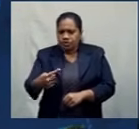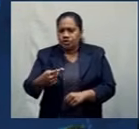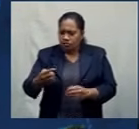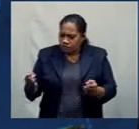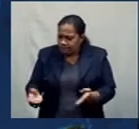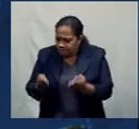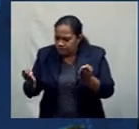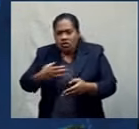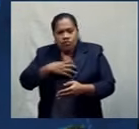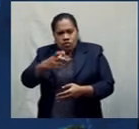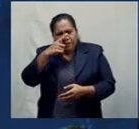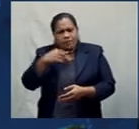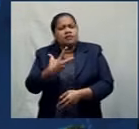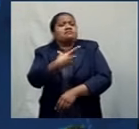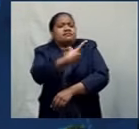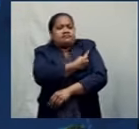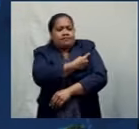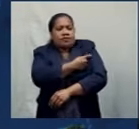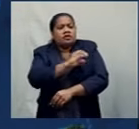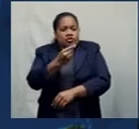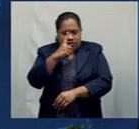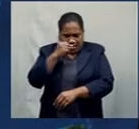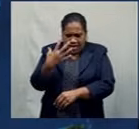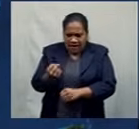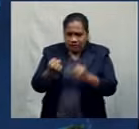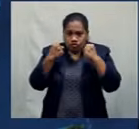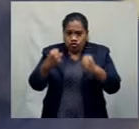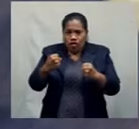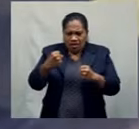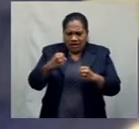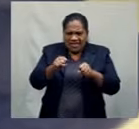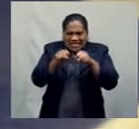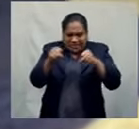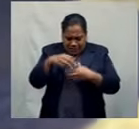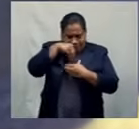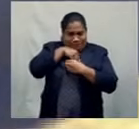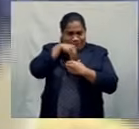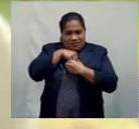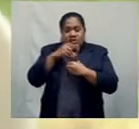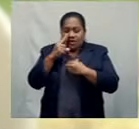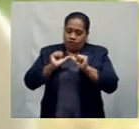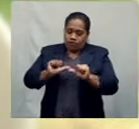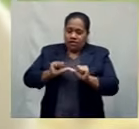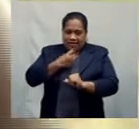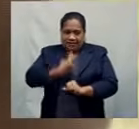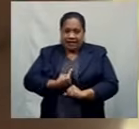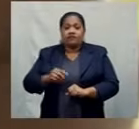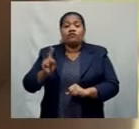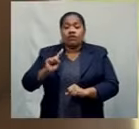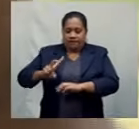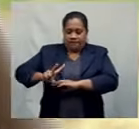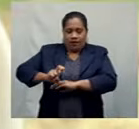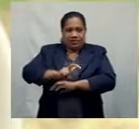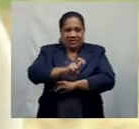to be vaccinated so they have a strong immune system that will protect themselves from the virus.